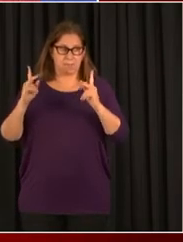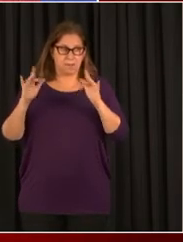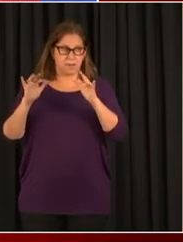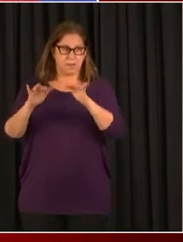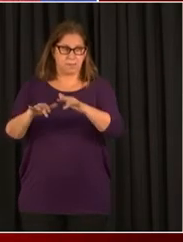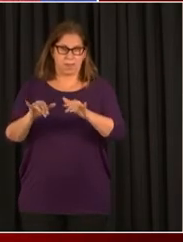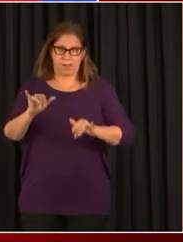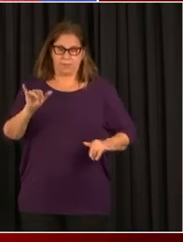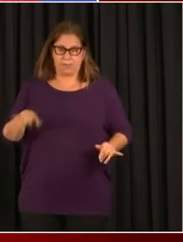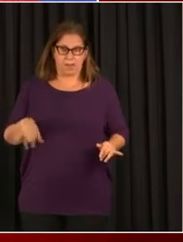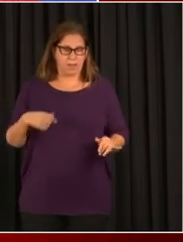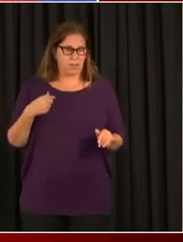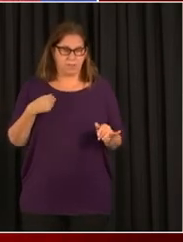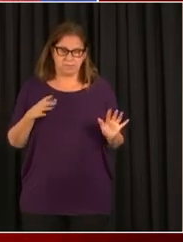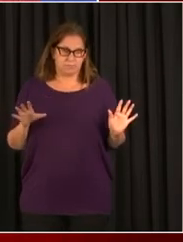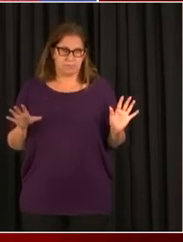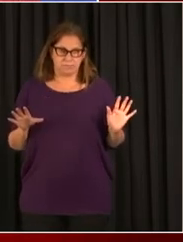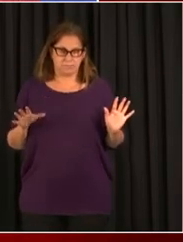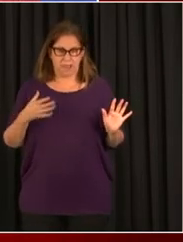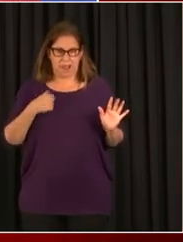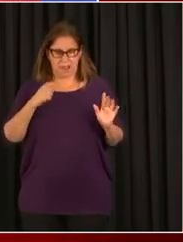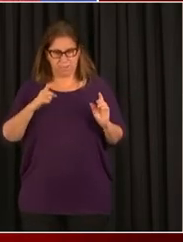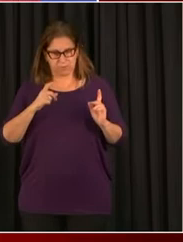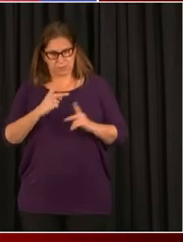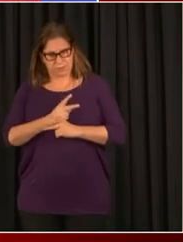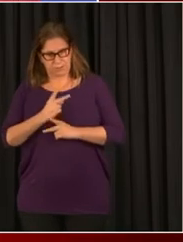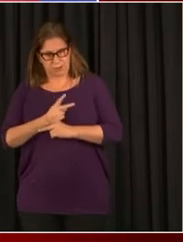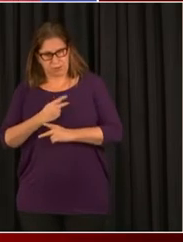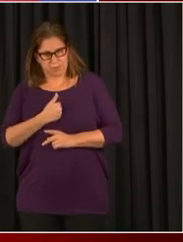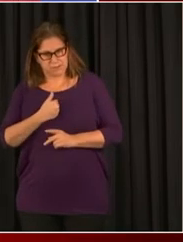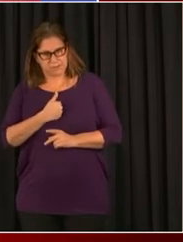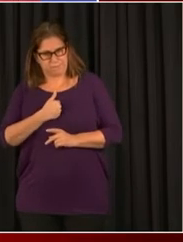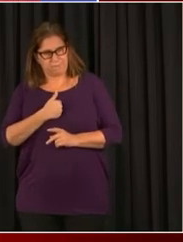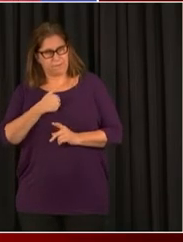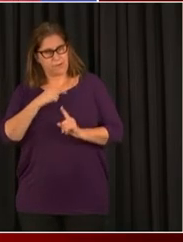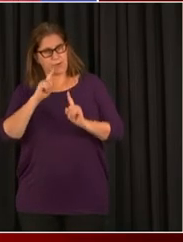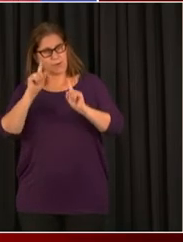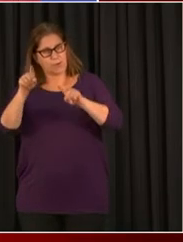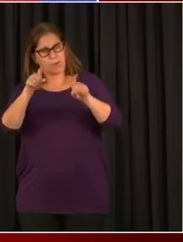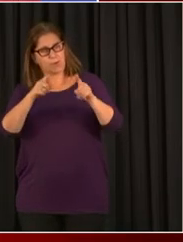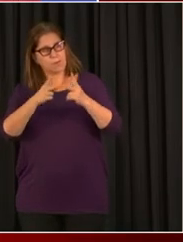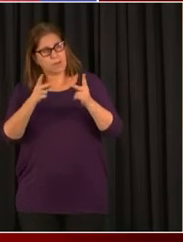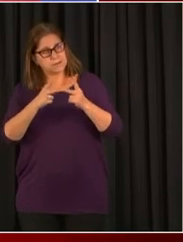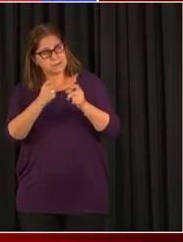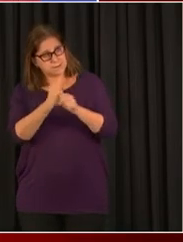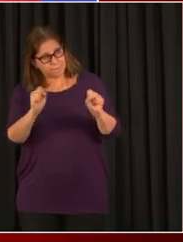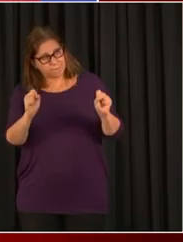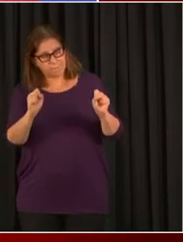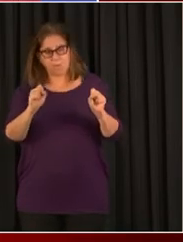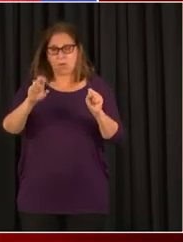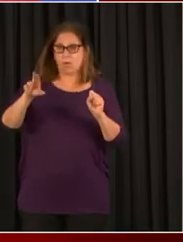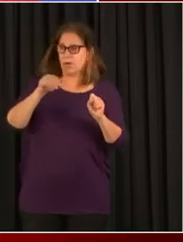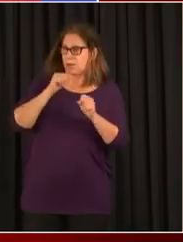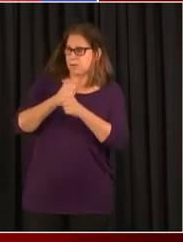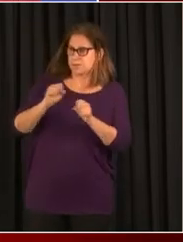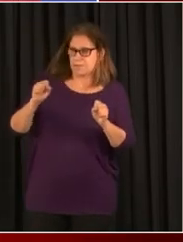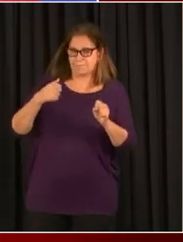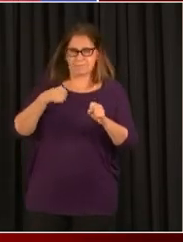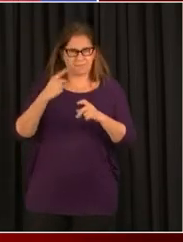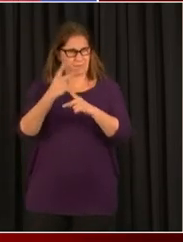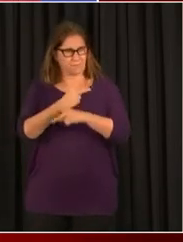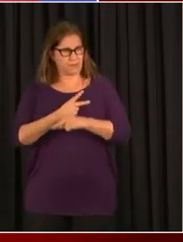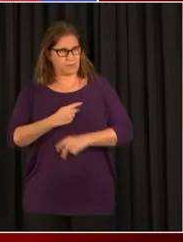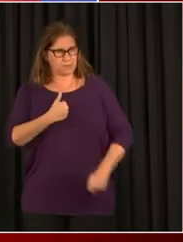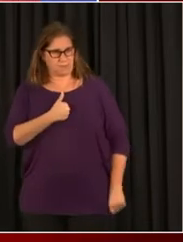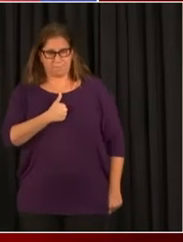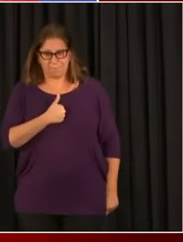have to ask yourself. If you get someplace and it's not safe, you don't feel comfortable, for all you know, you could be packed in a Rose Garden